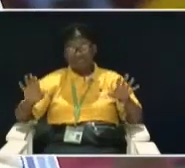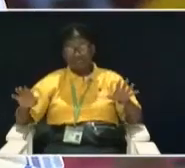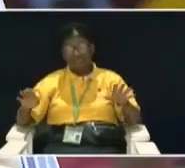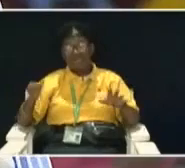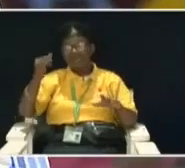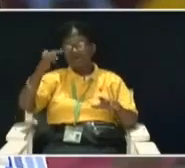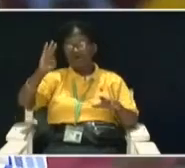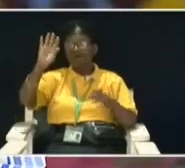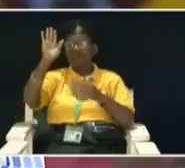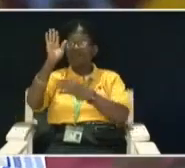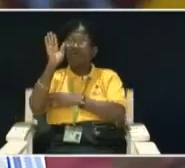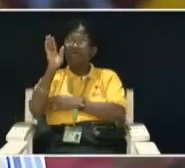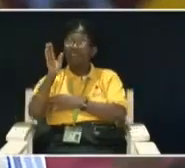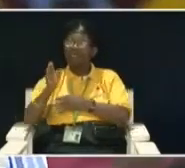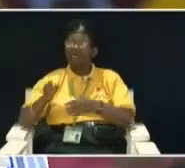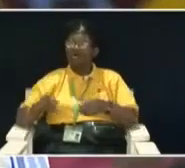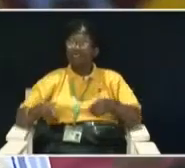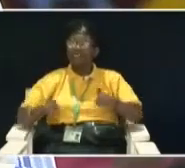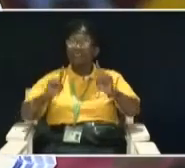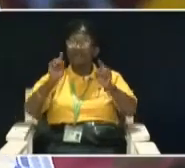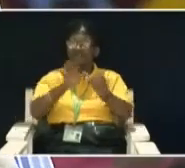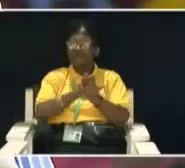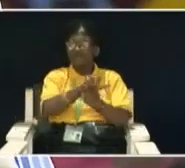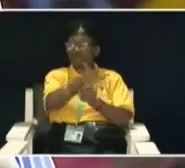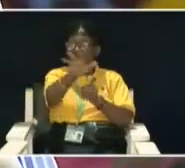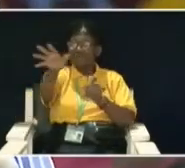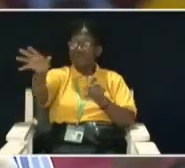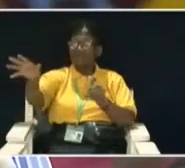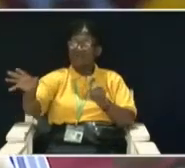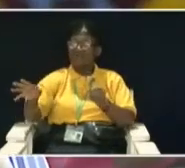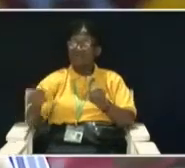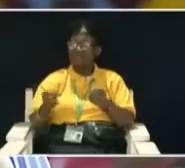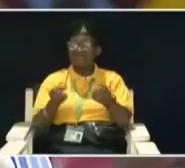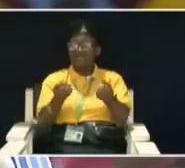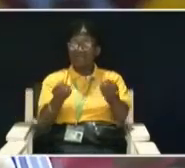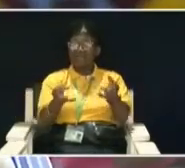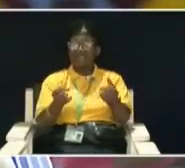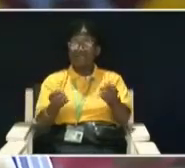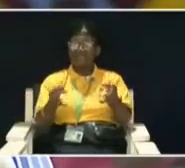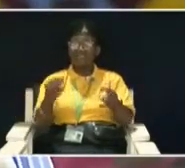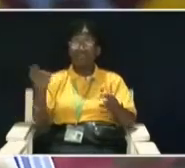during the coronavirus, many of us will not be here today,